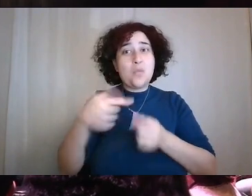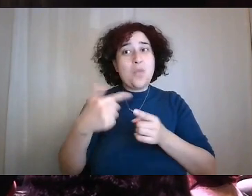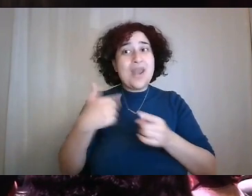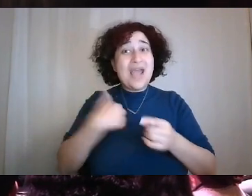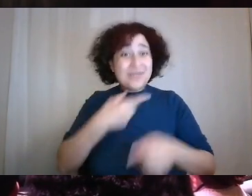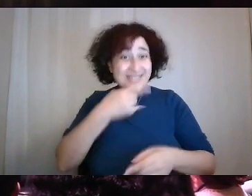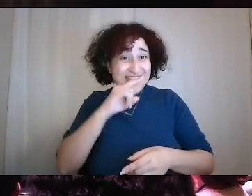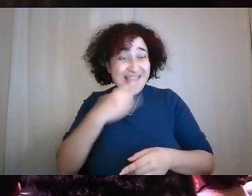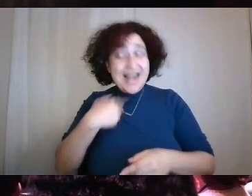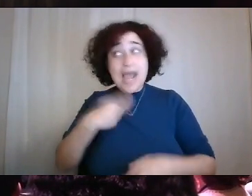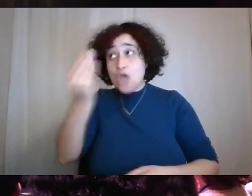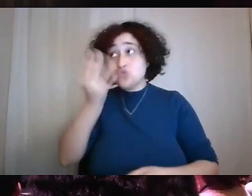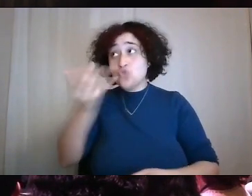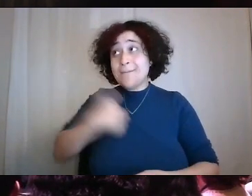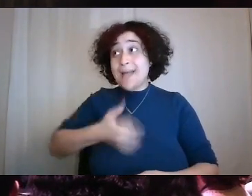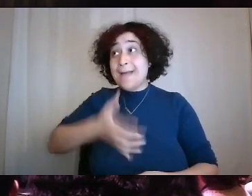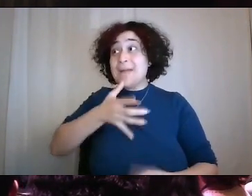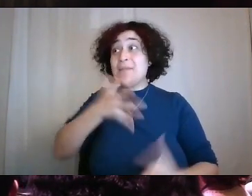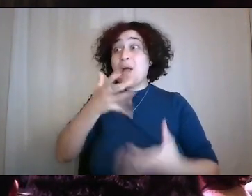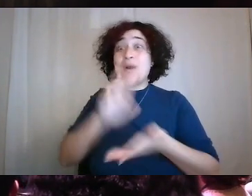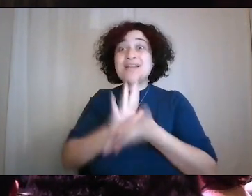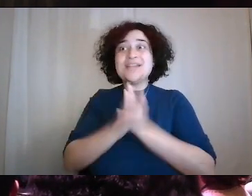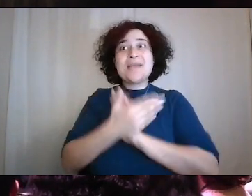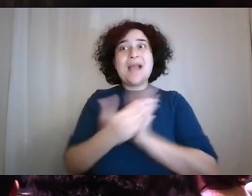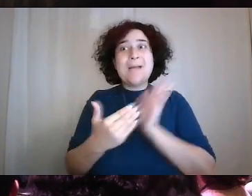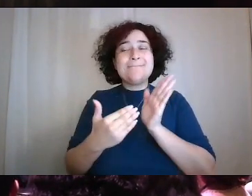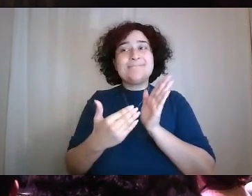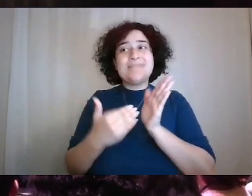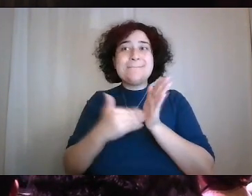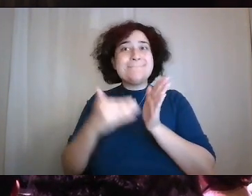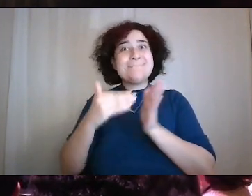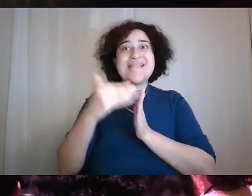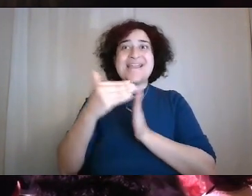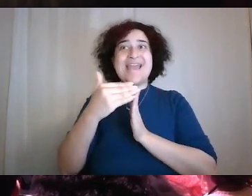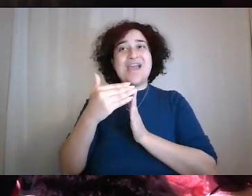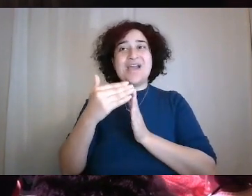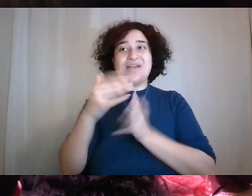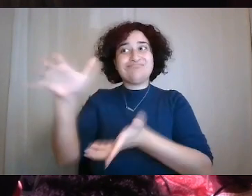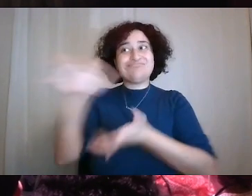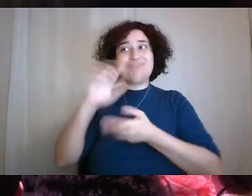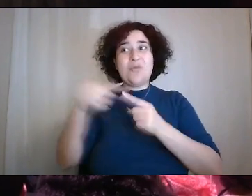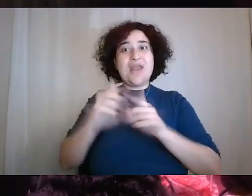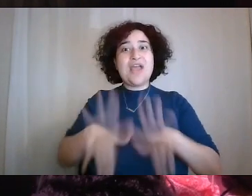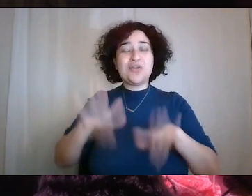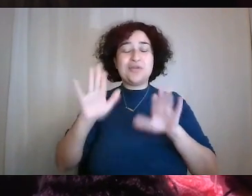wanted to be a billionaire when I grew up. So naturally, I chose to major in theater.